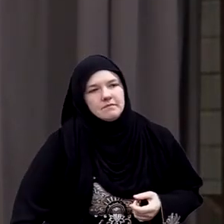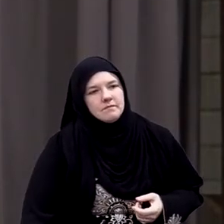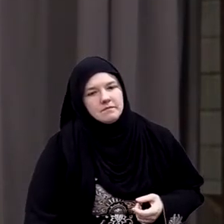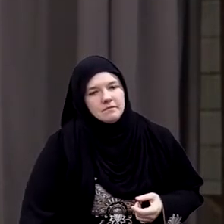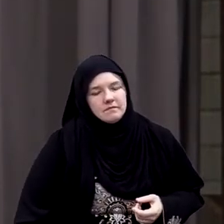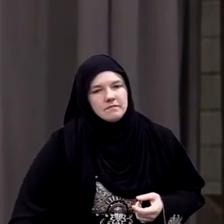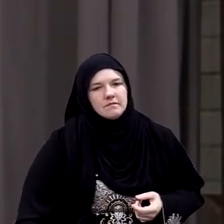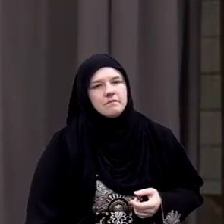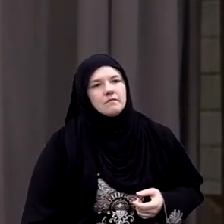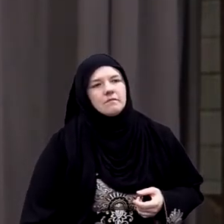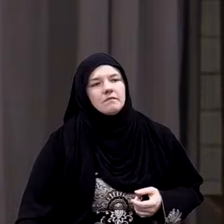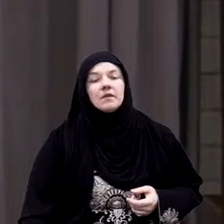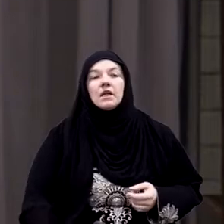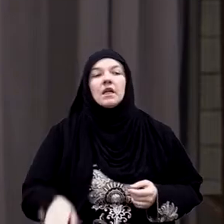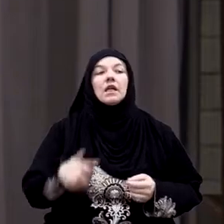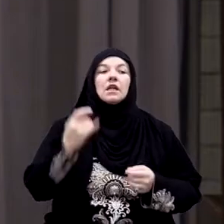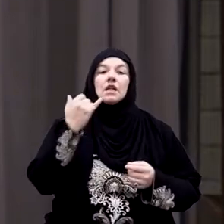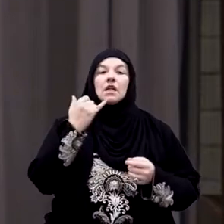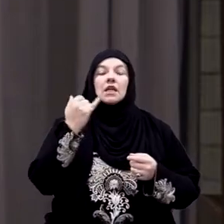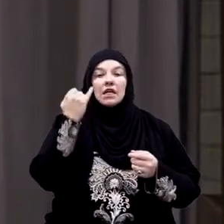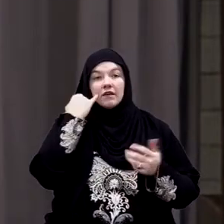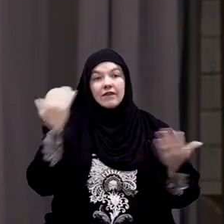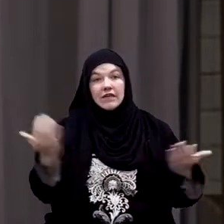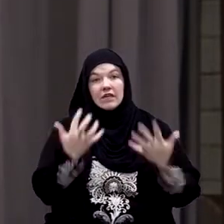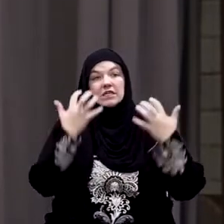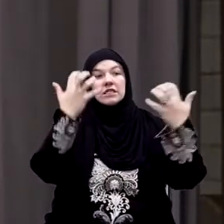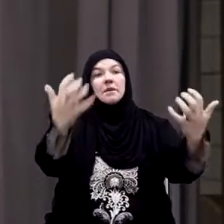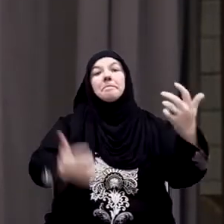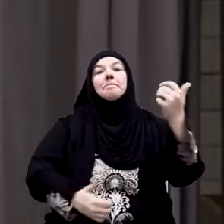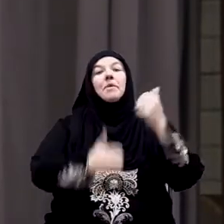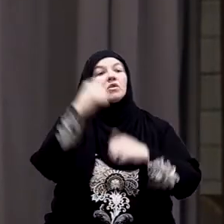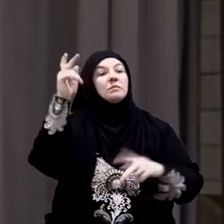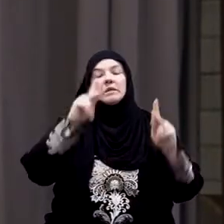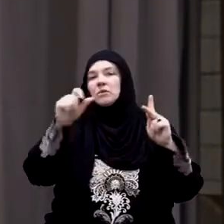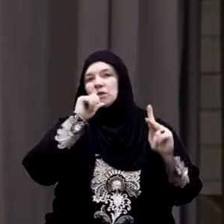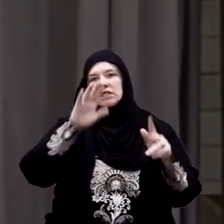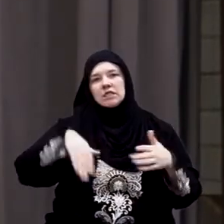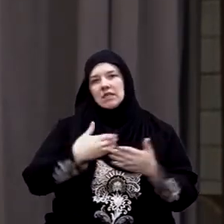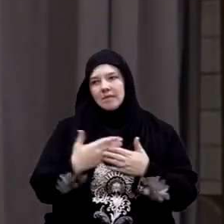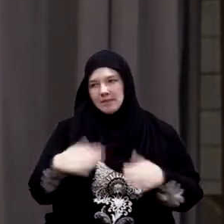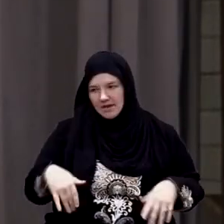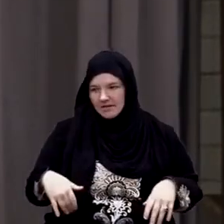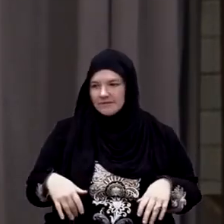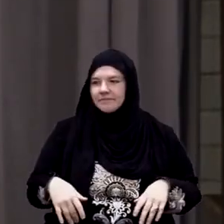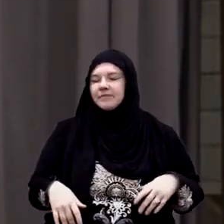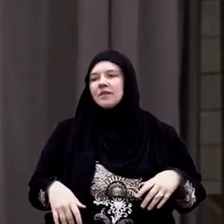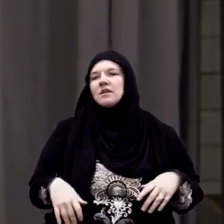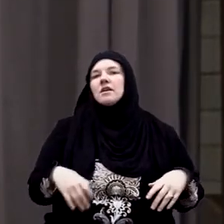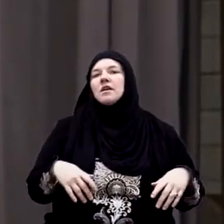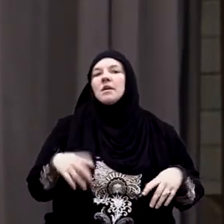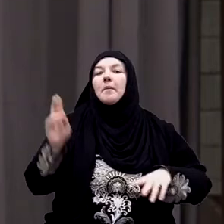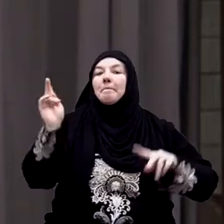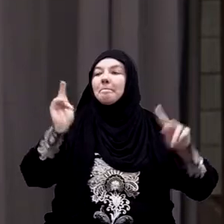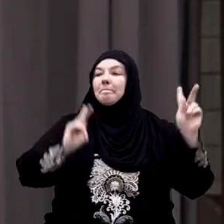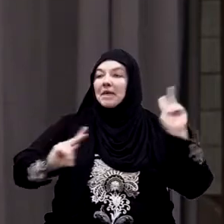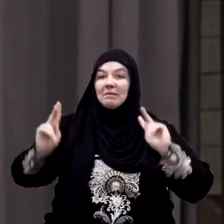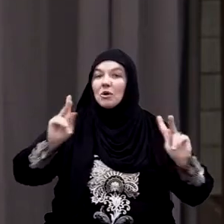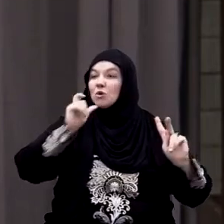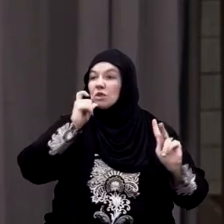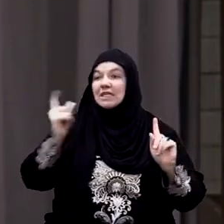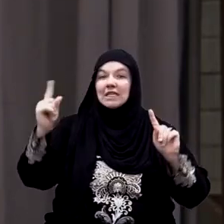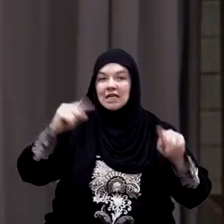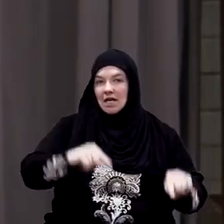here is the one I need to talk to, not the ones who didn't come yet. Those who do not come, they must have gone somewhere